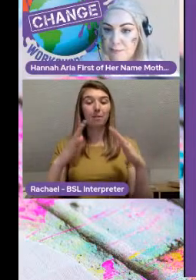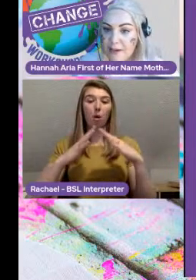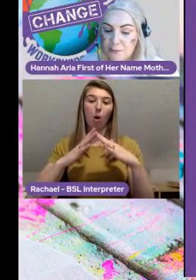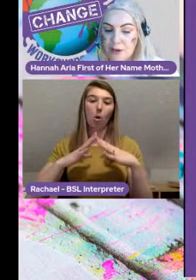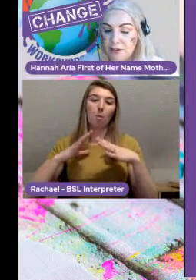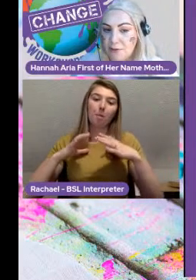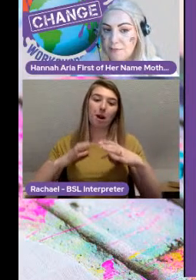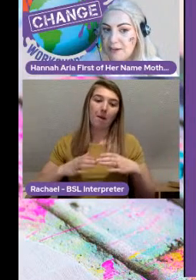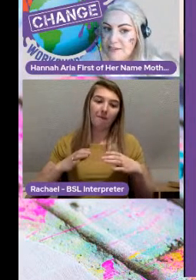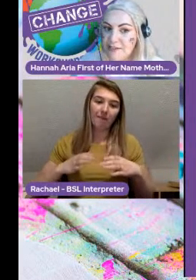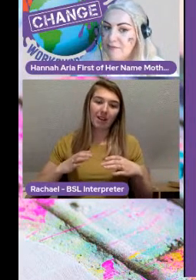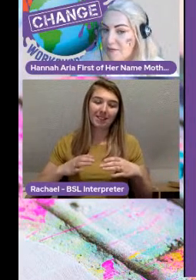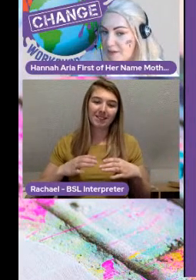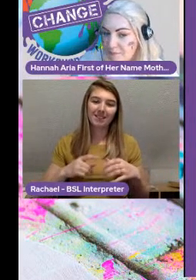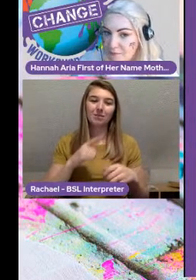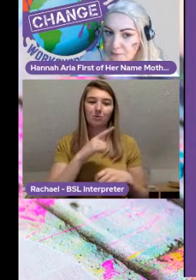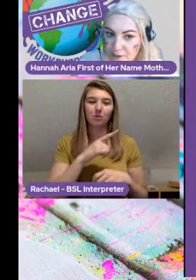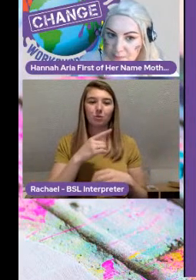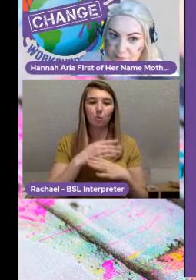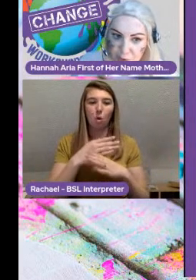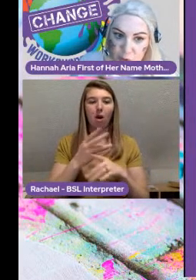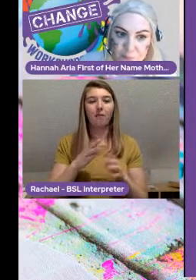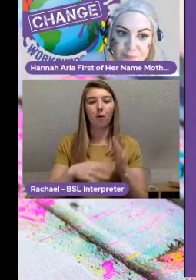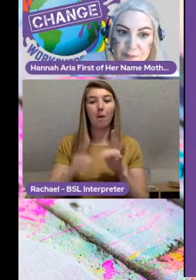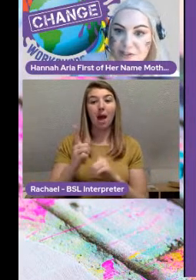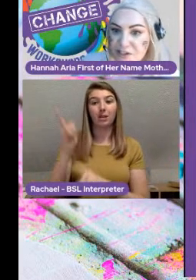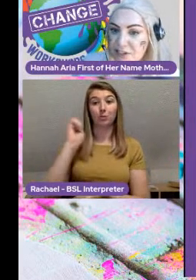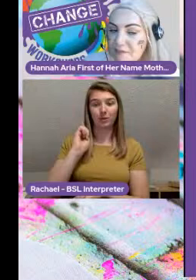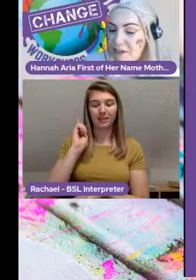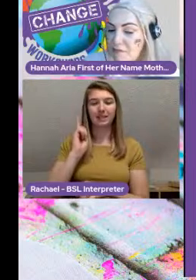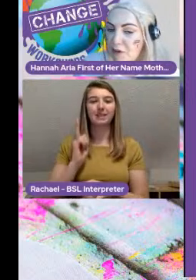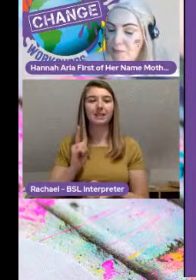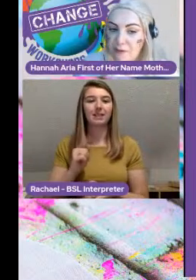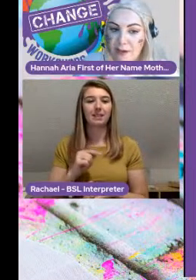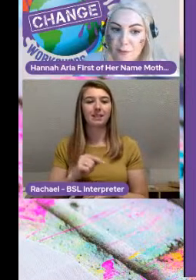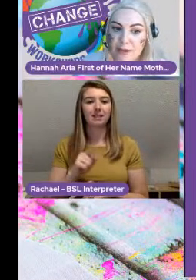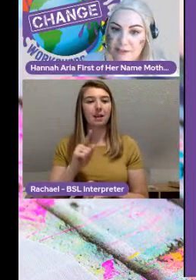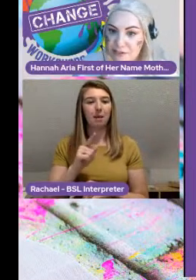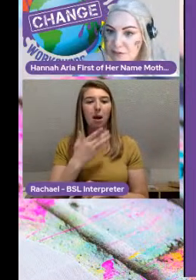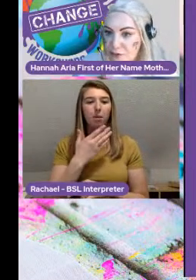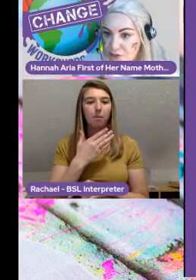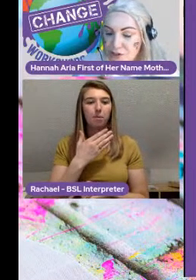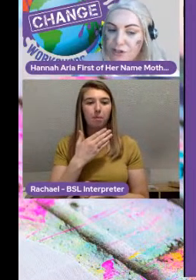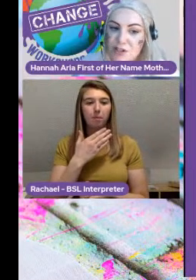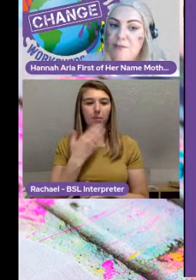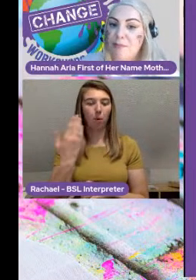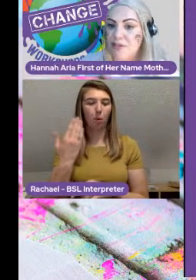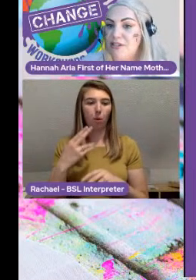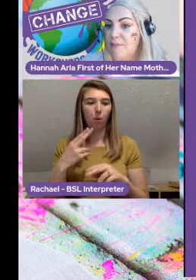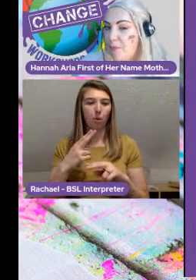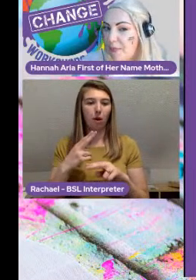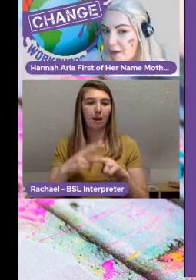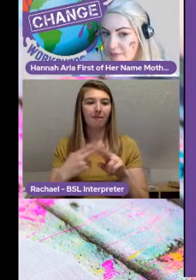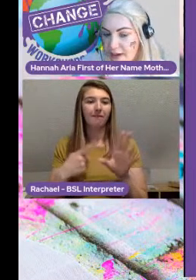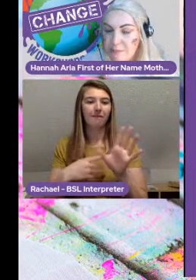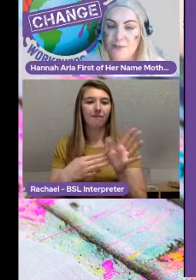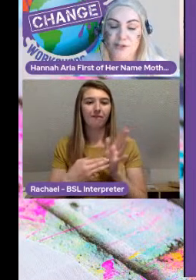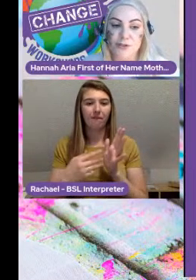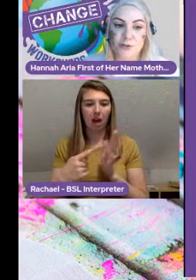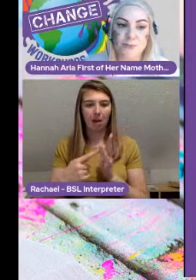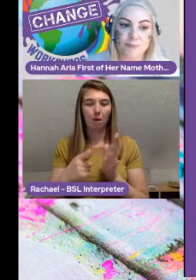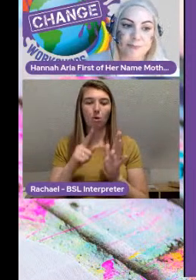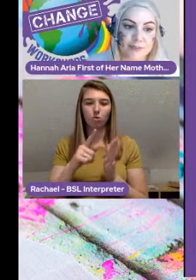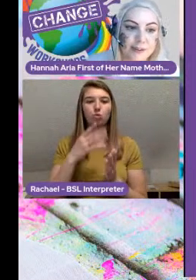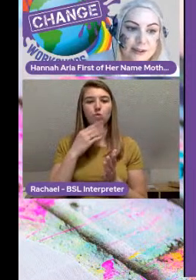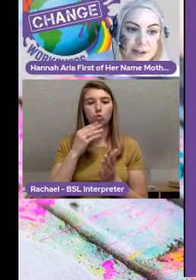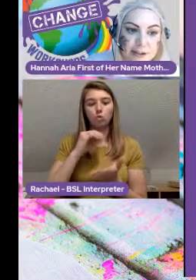she was working on the basis of the theme from the week before, but she didn't have any FIMO that week, so she's done the printing, but with that theme, which